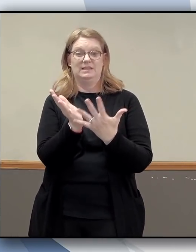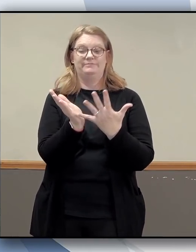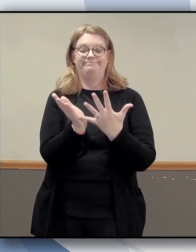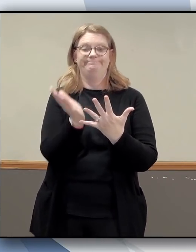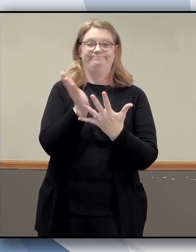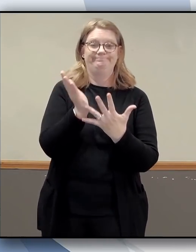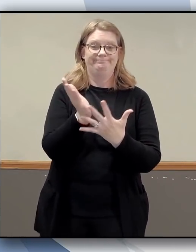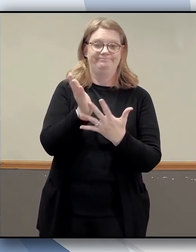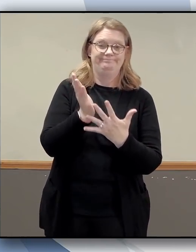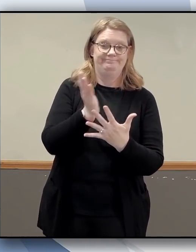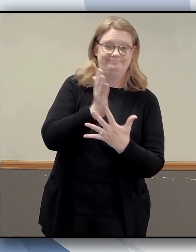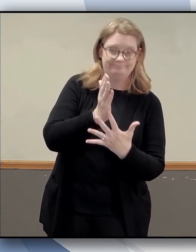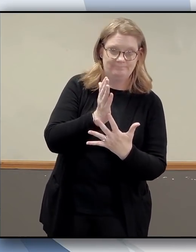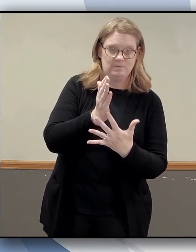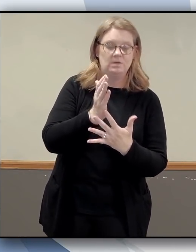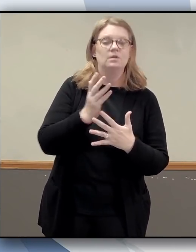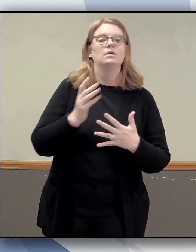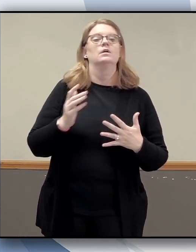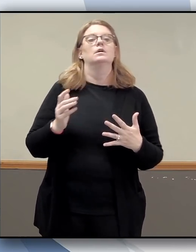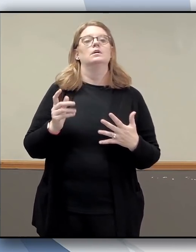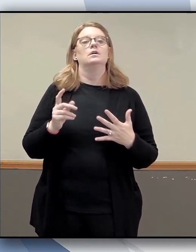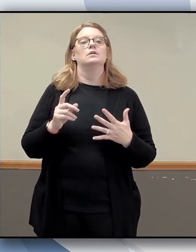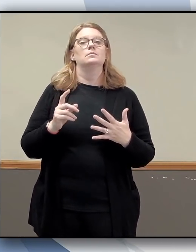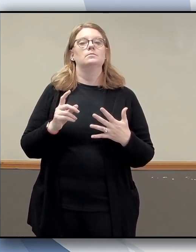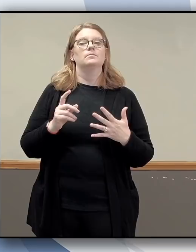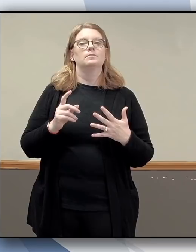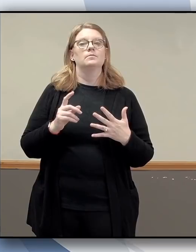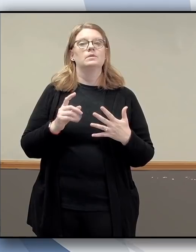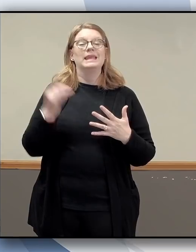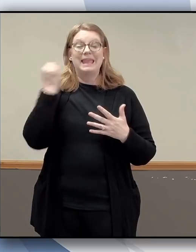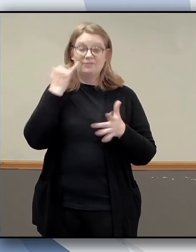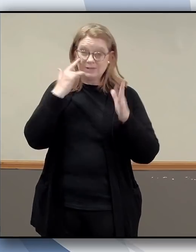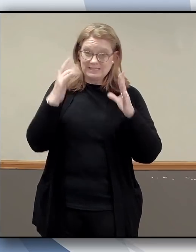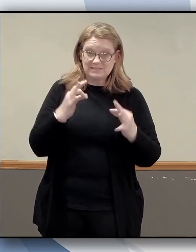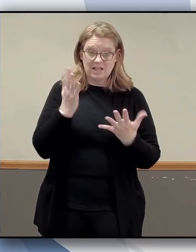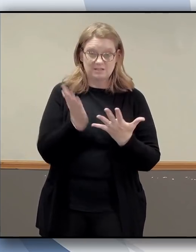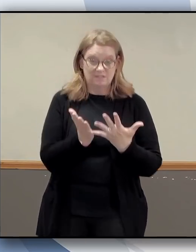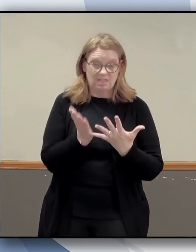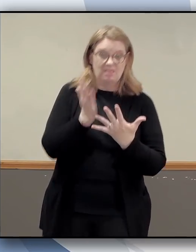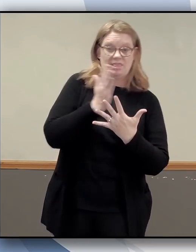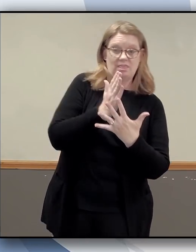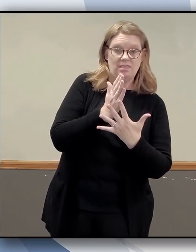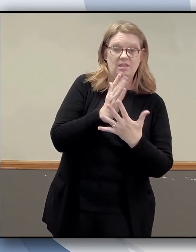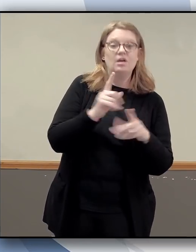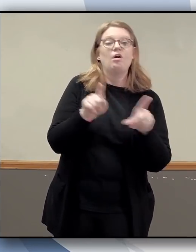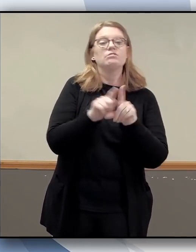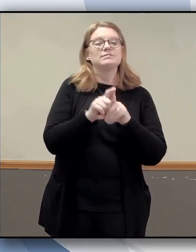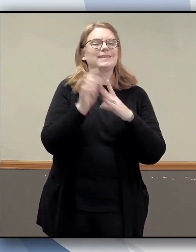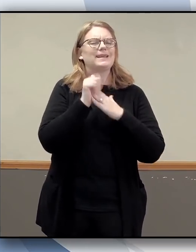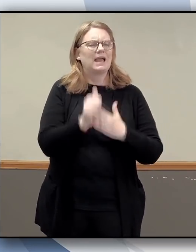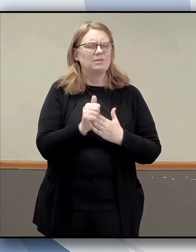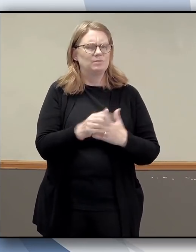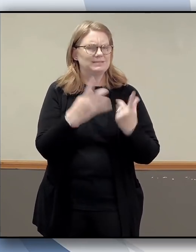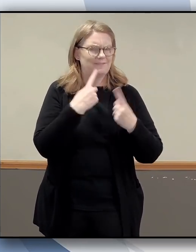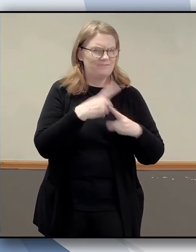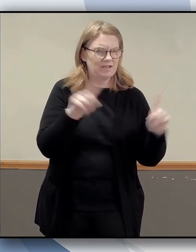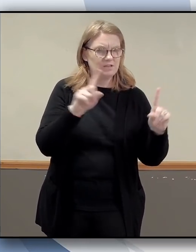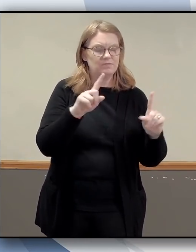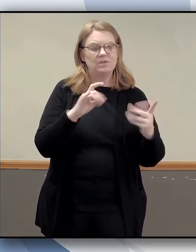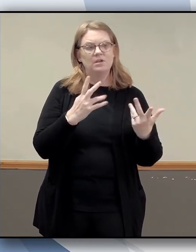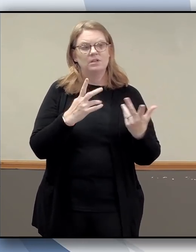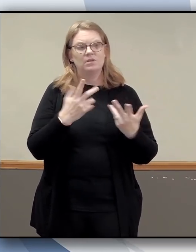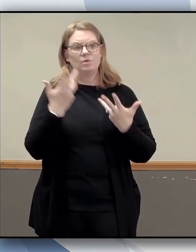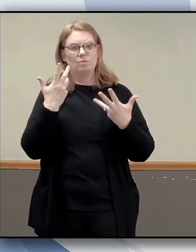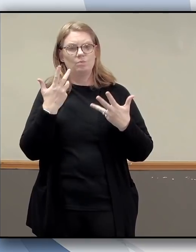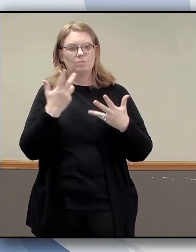higher risk, that when we did that, that the guidance that went along with it actually was effective, as opposed to, harmed businesses but didn't slow